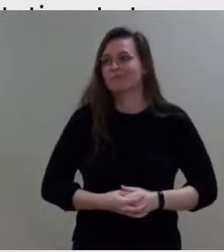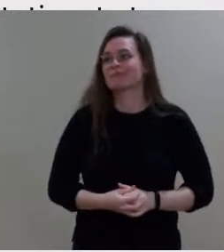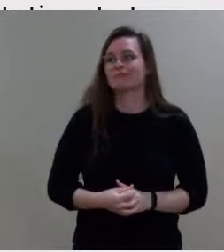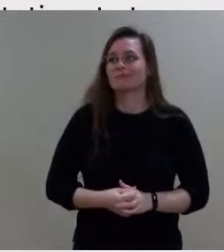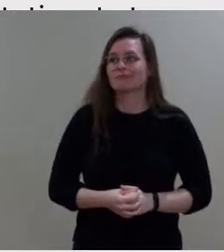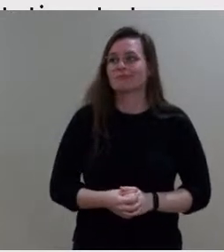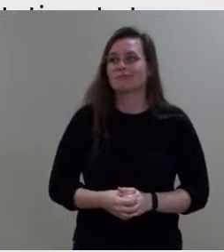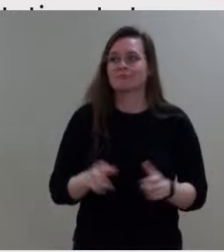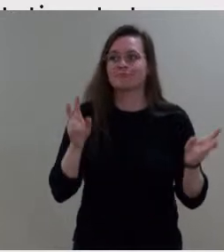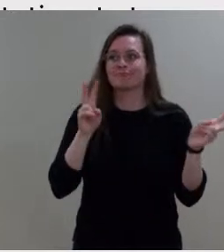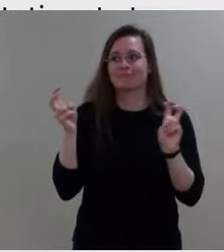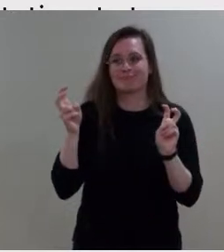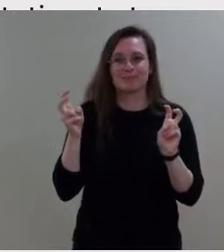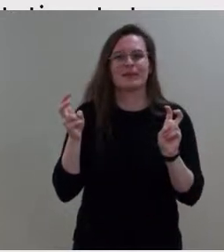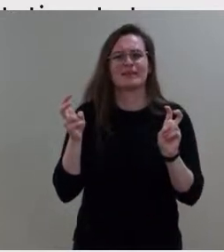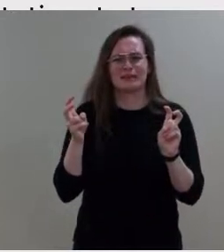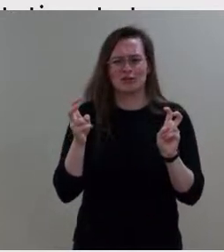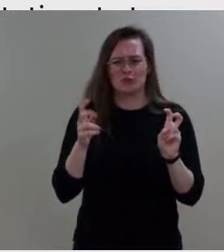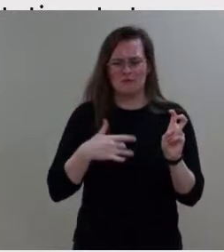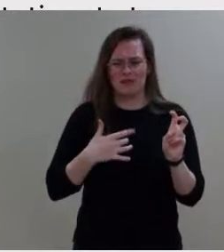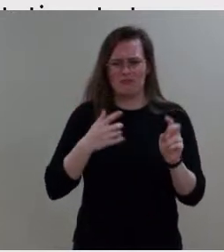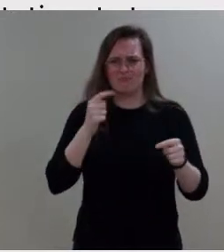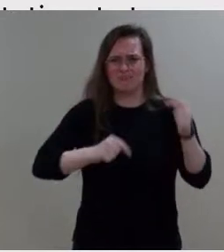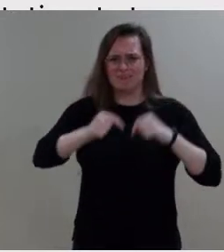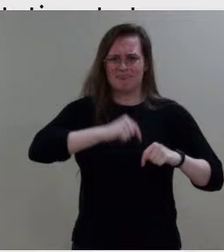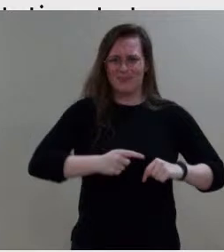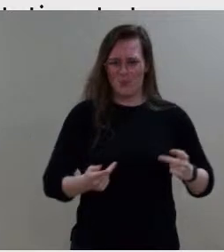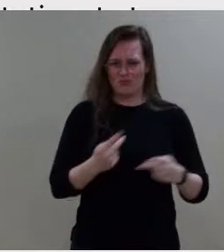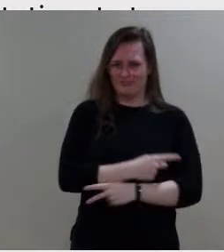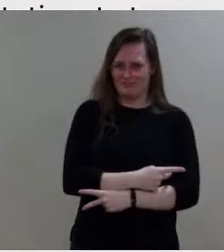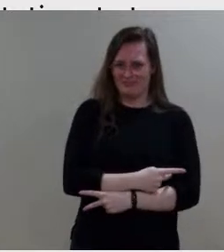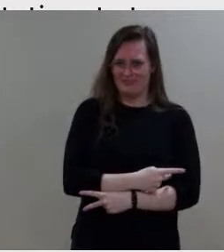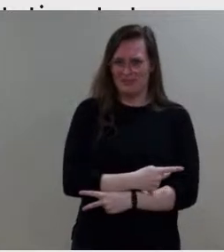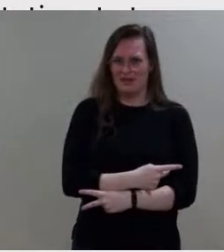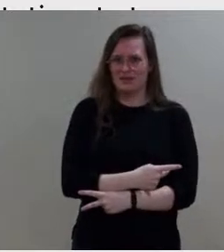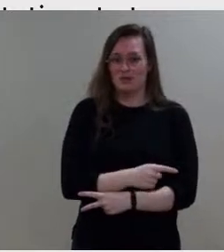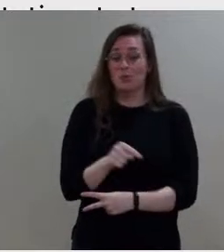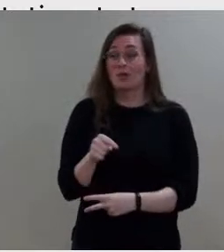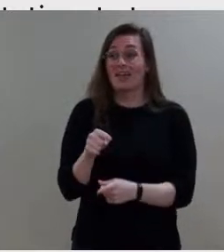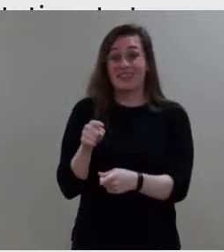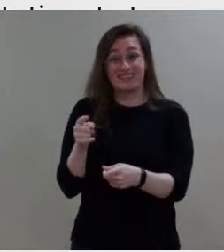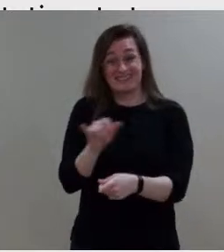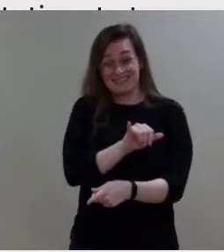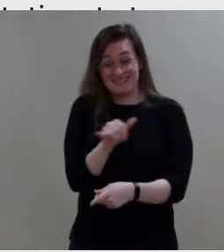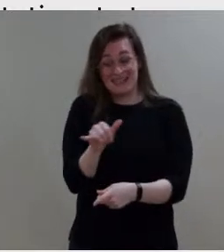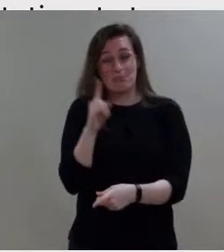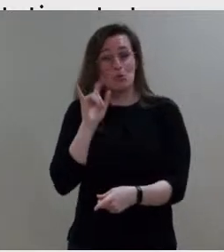D-transfer tax is regressive. It uses the same principle as property